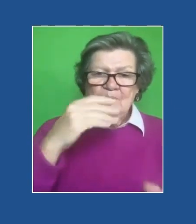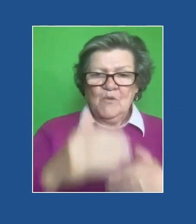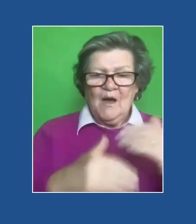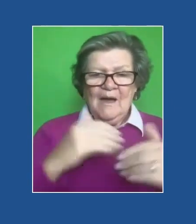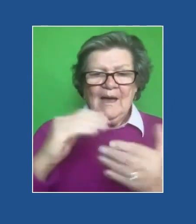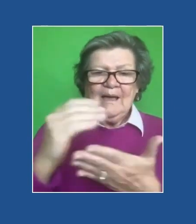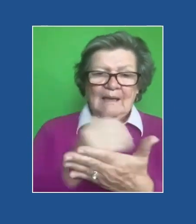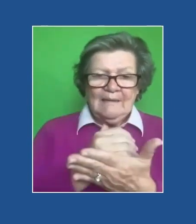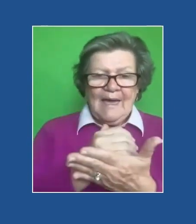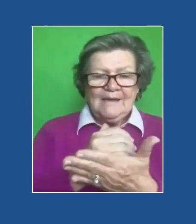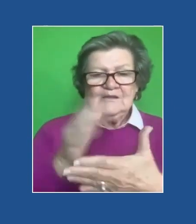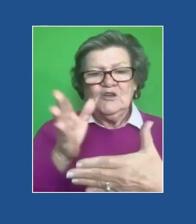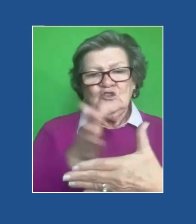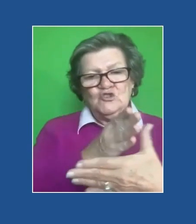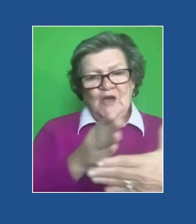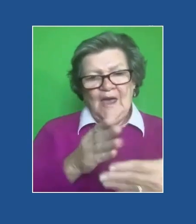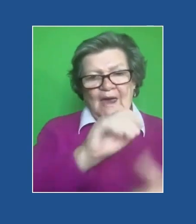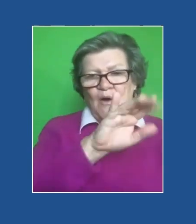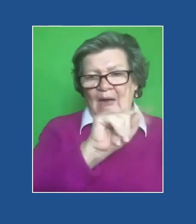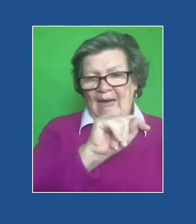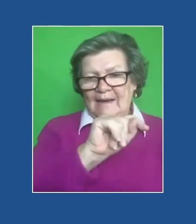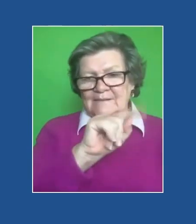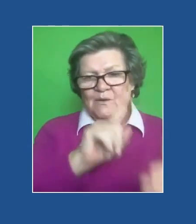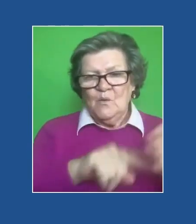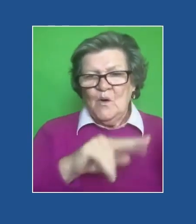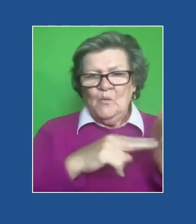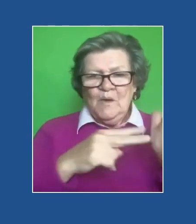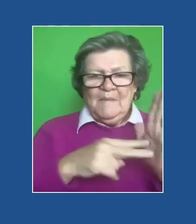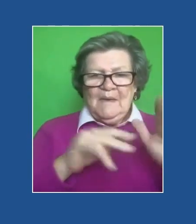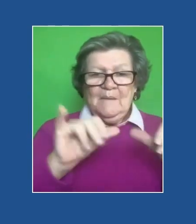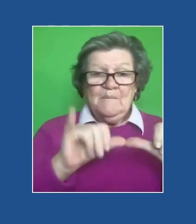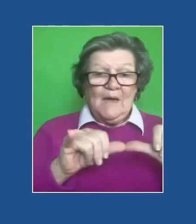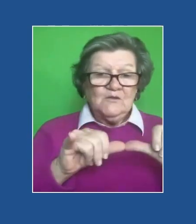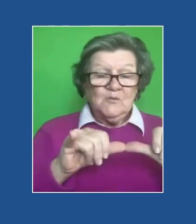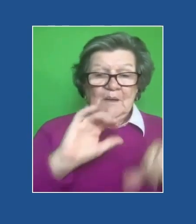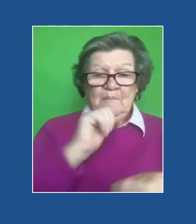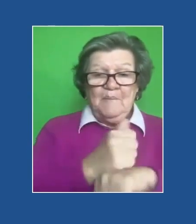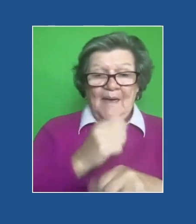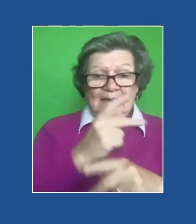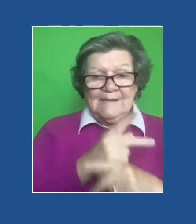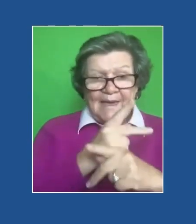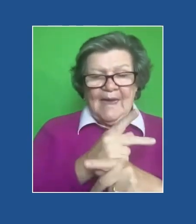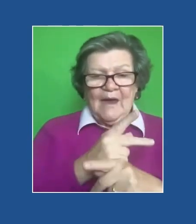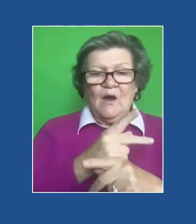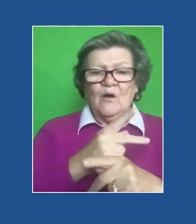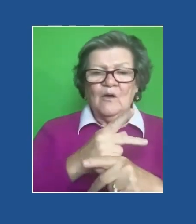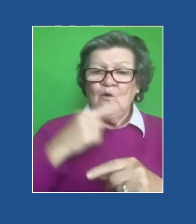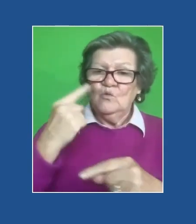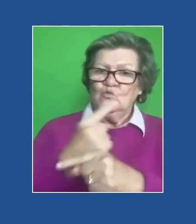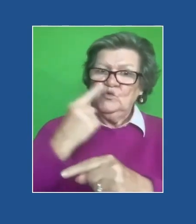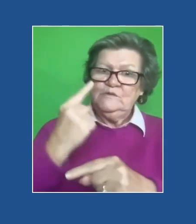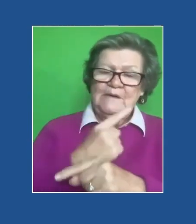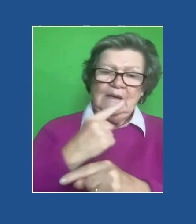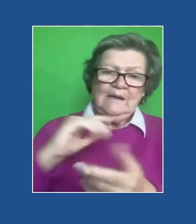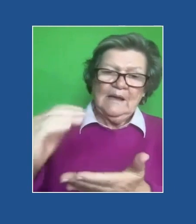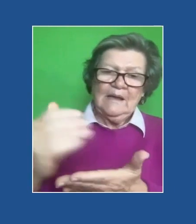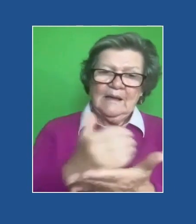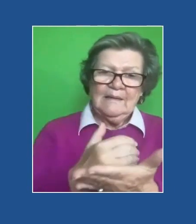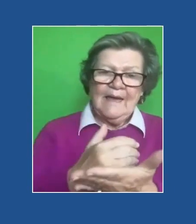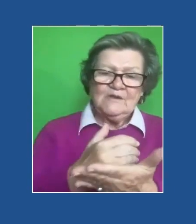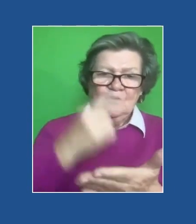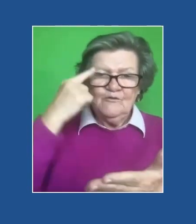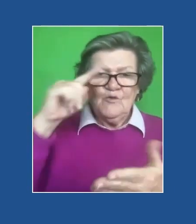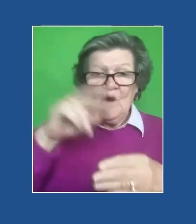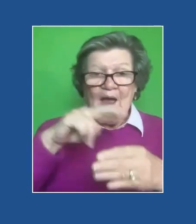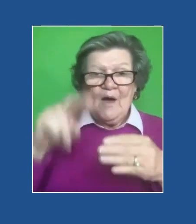and act. And so what we mean by that is measurement-based care involves the routine collection of patient-reported outcomes